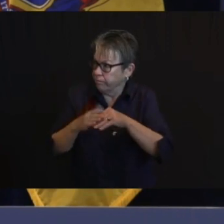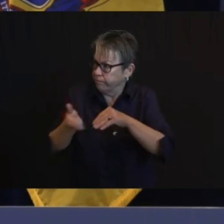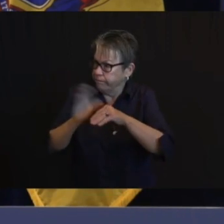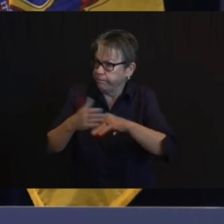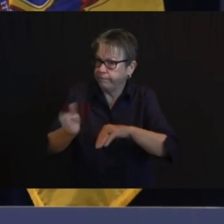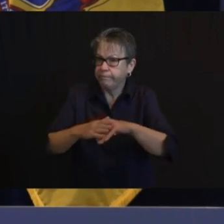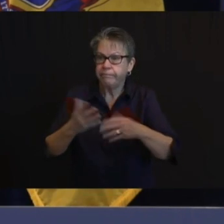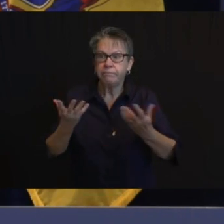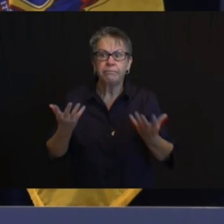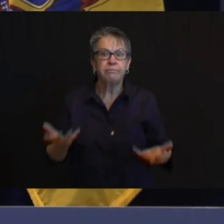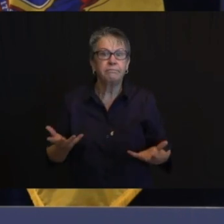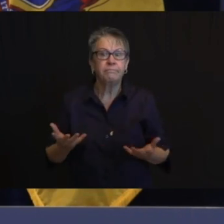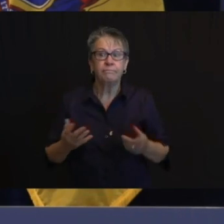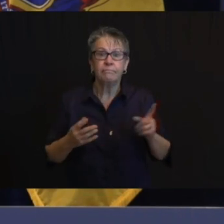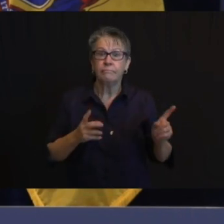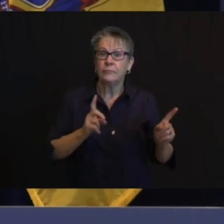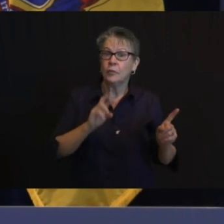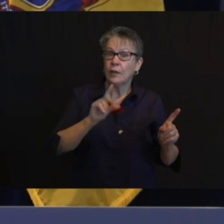lot of private